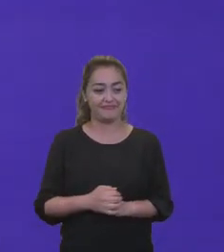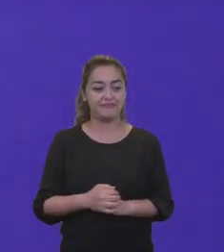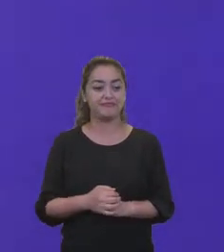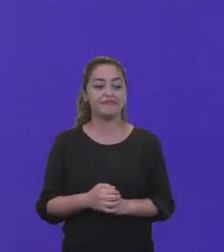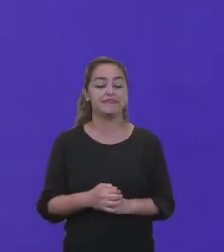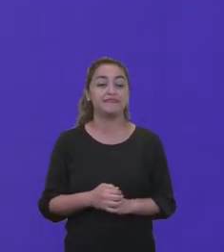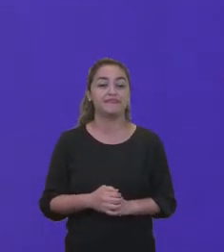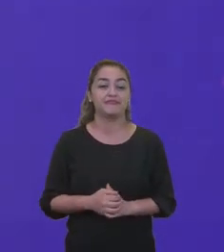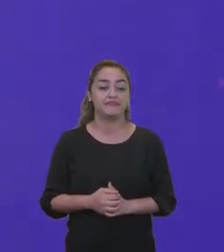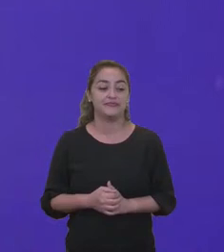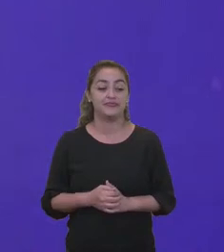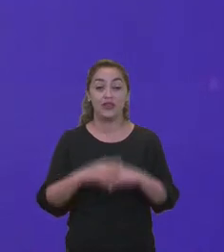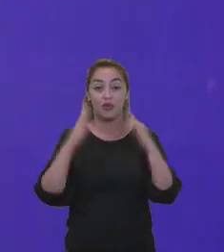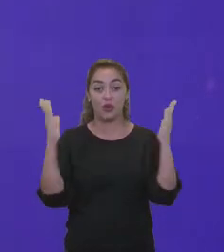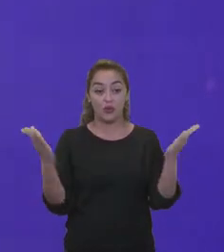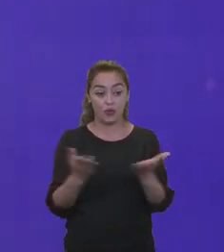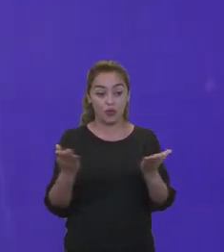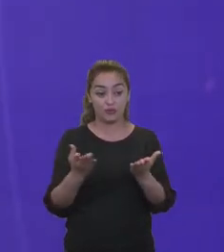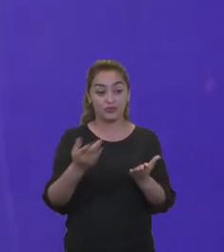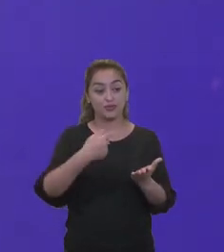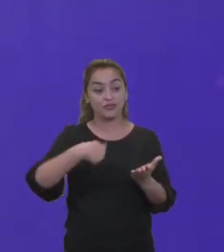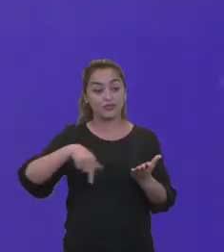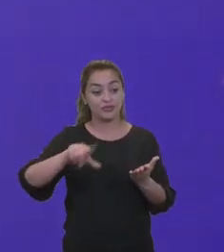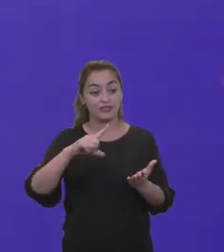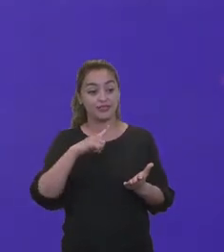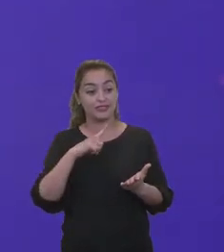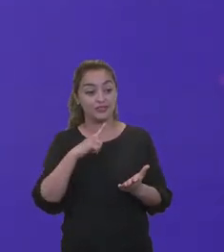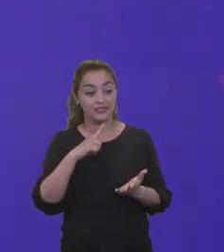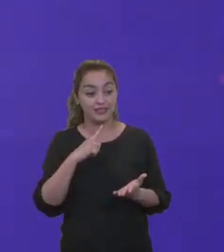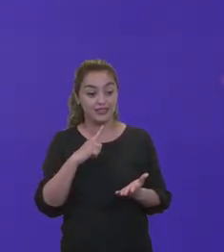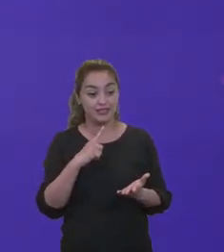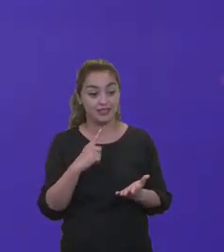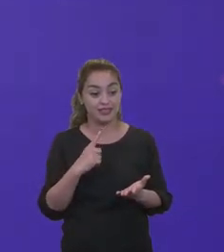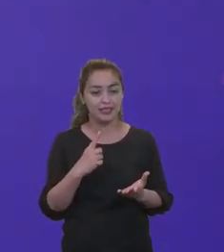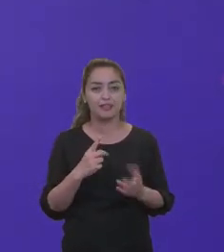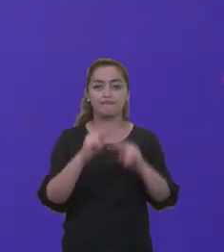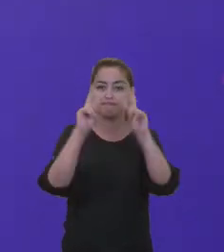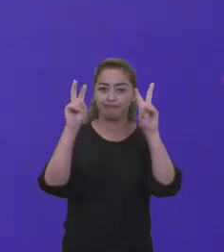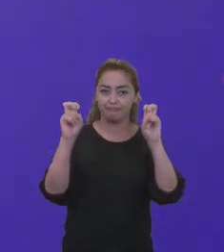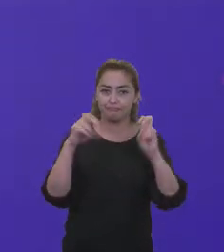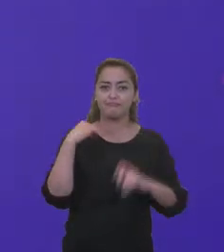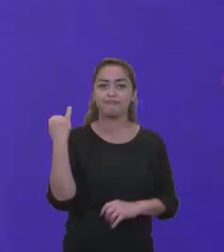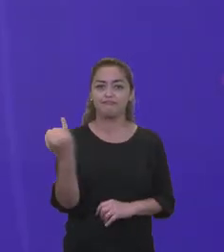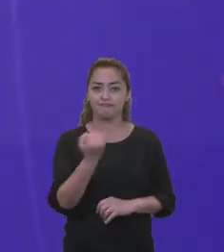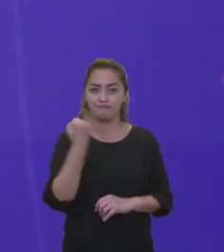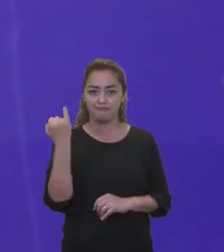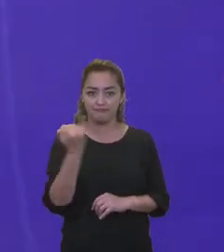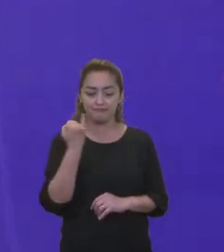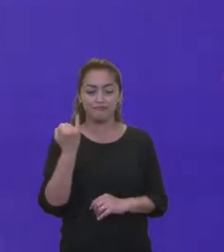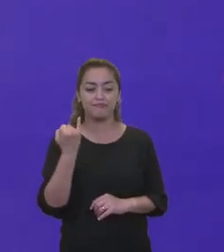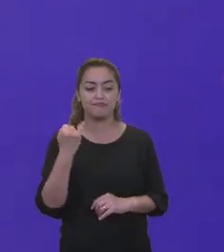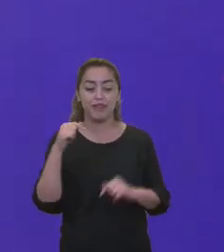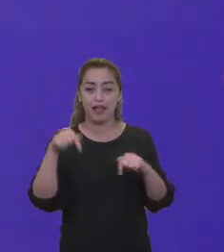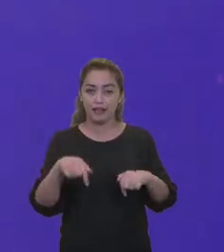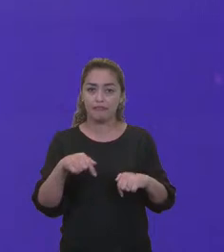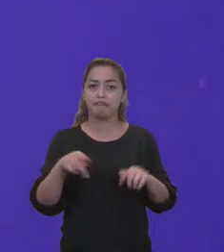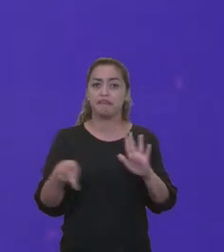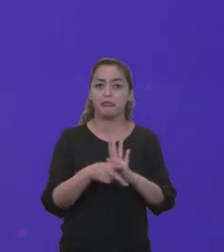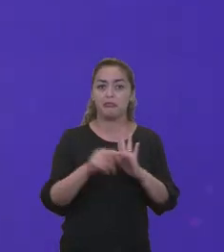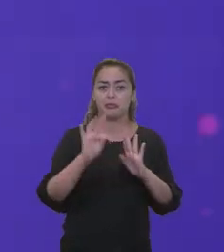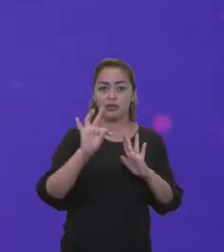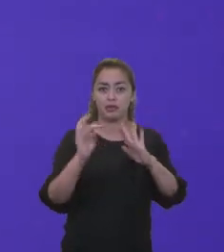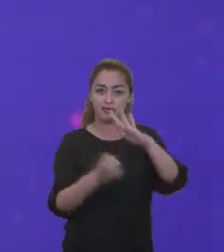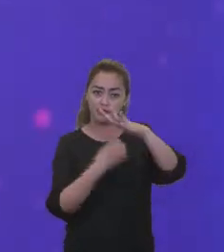here. So, today we are with such an important topic to